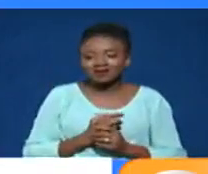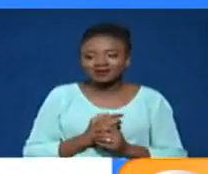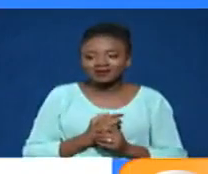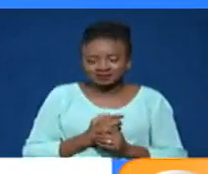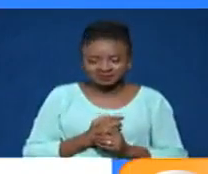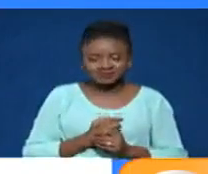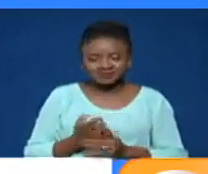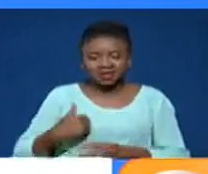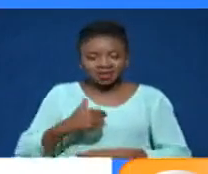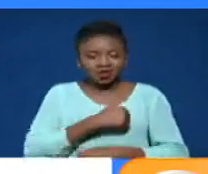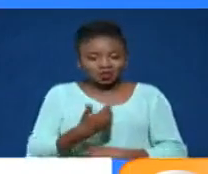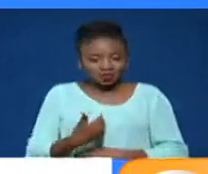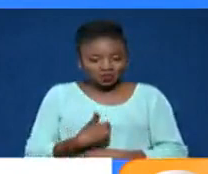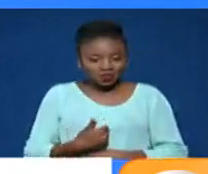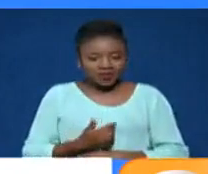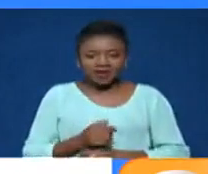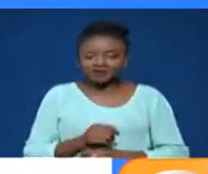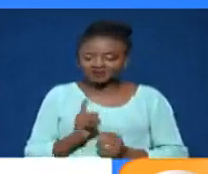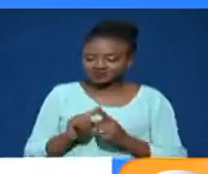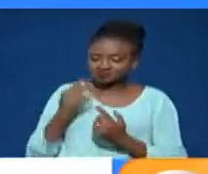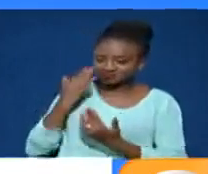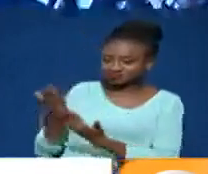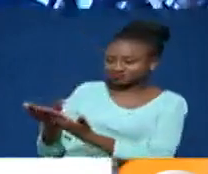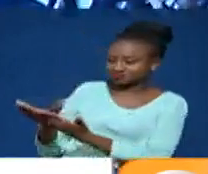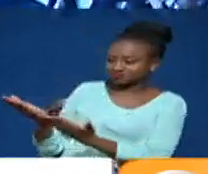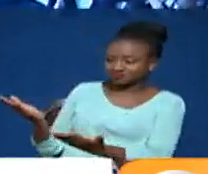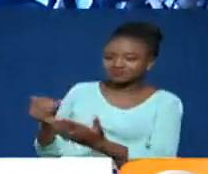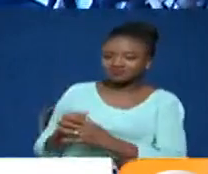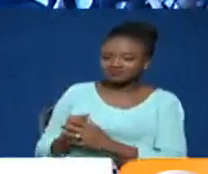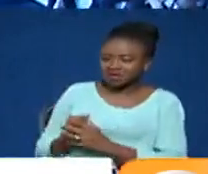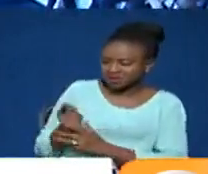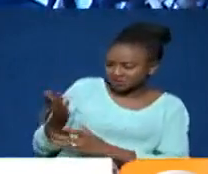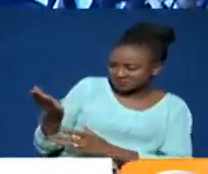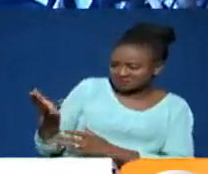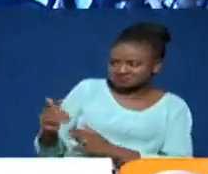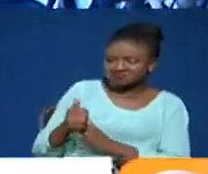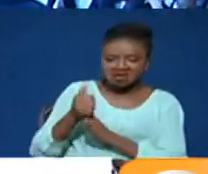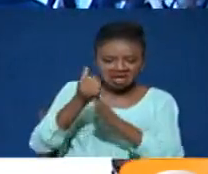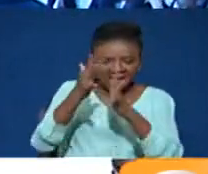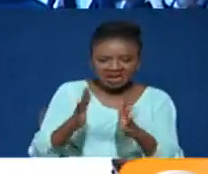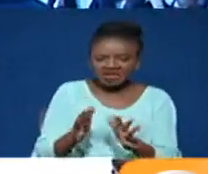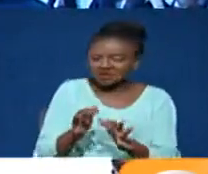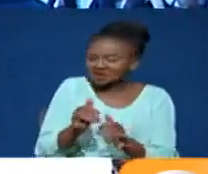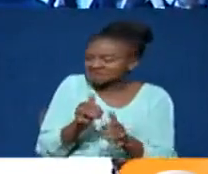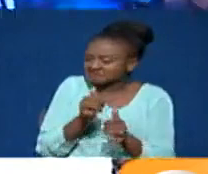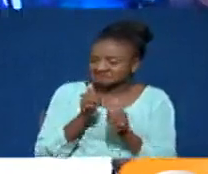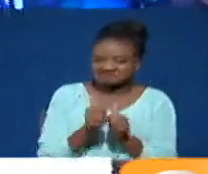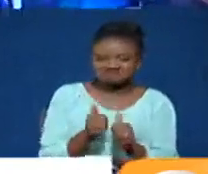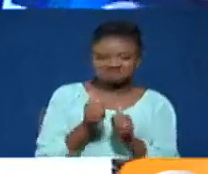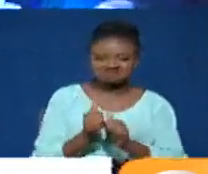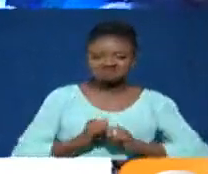we have in front of us a leader ambaye ana